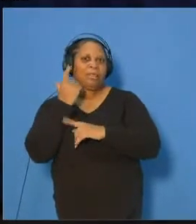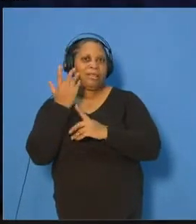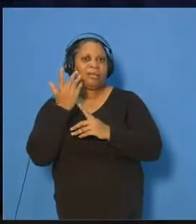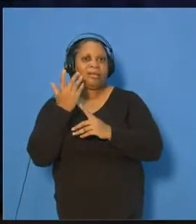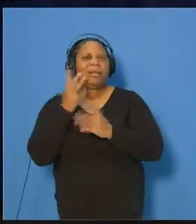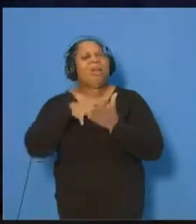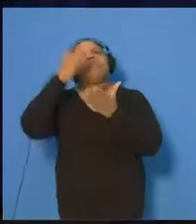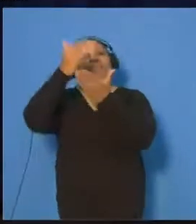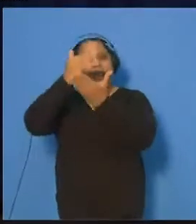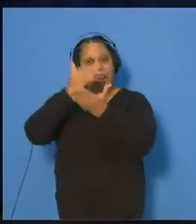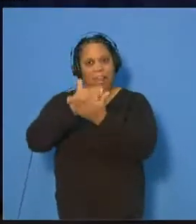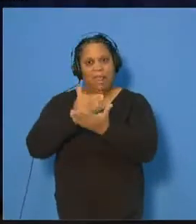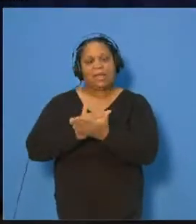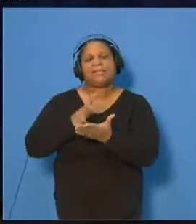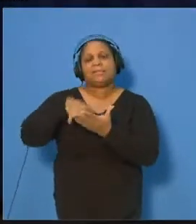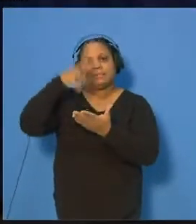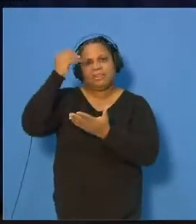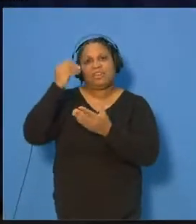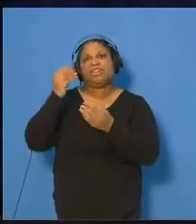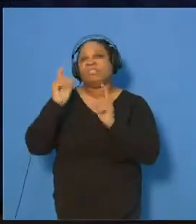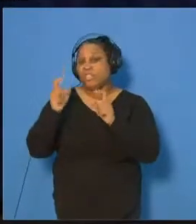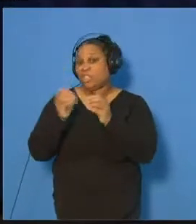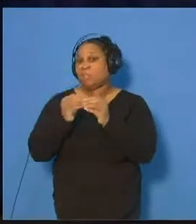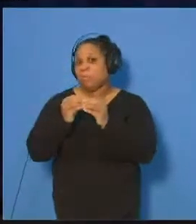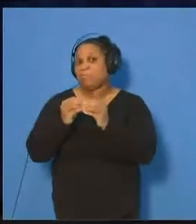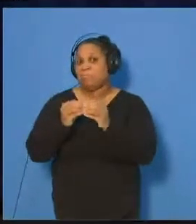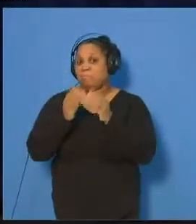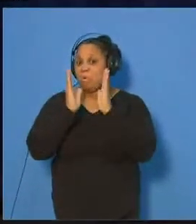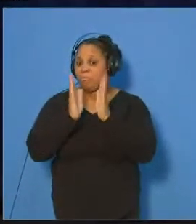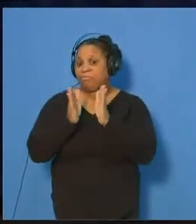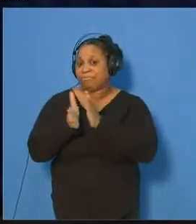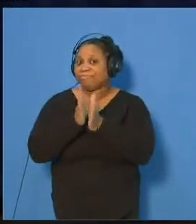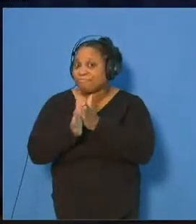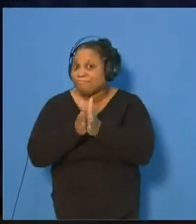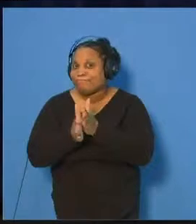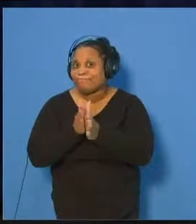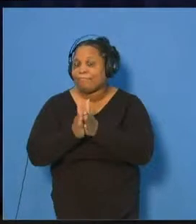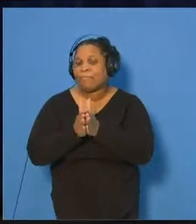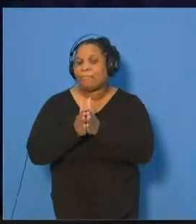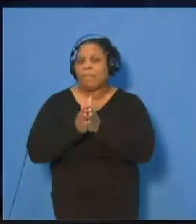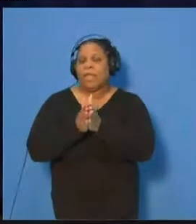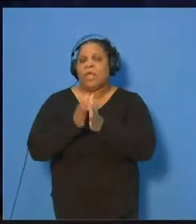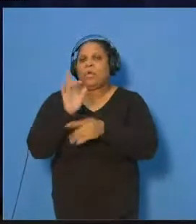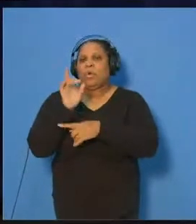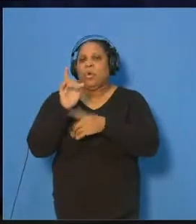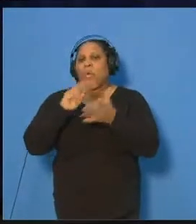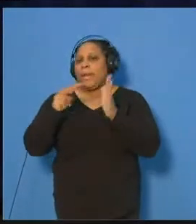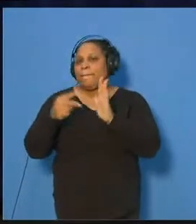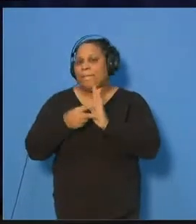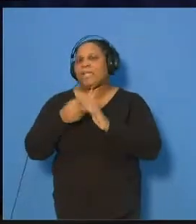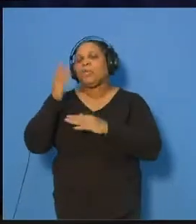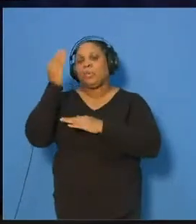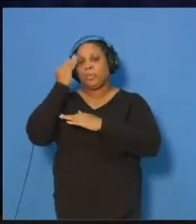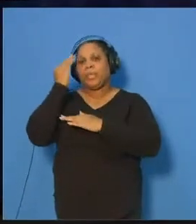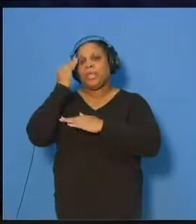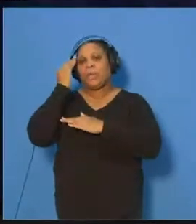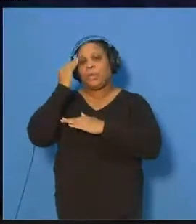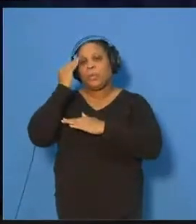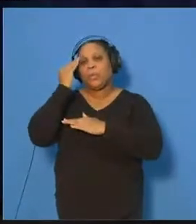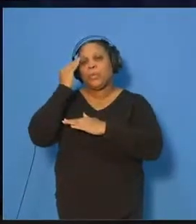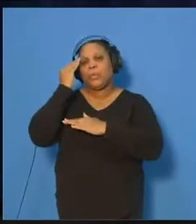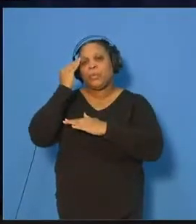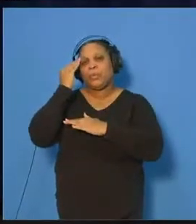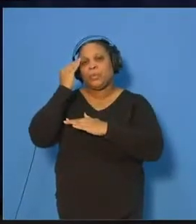is learned is that we could have been more aggressive. And when I say more aggressive, we know that there